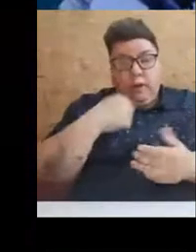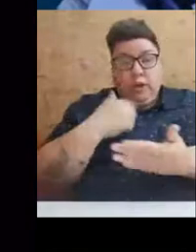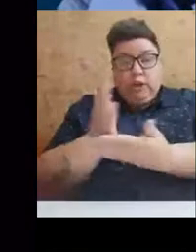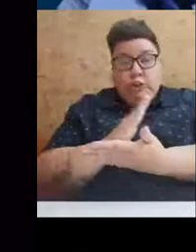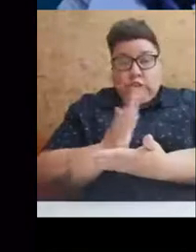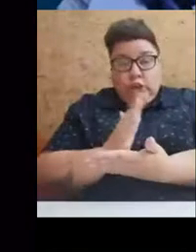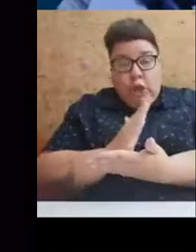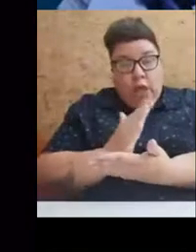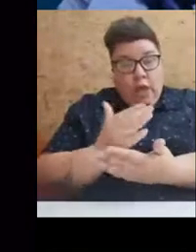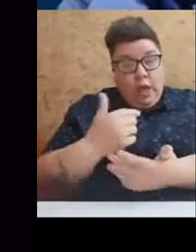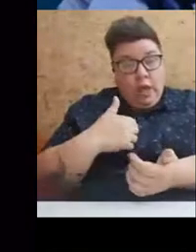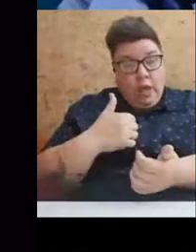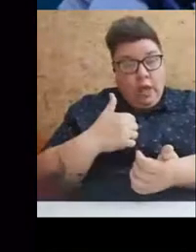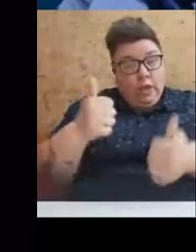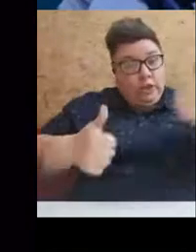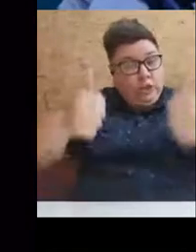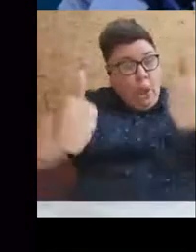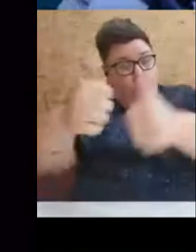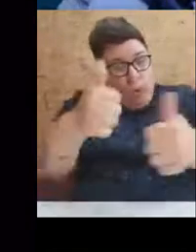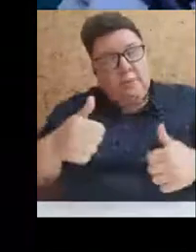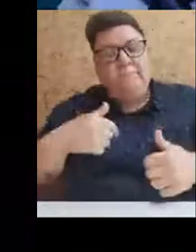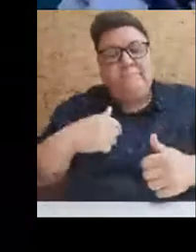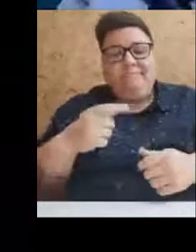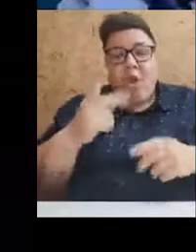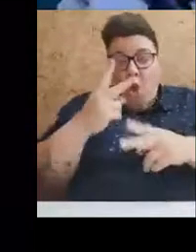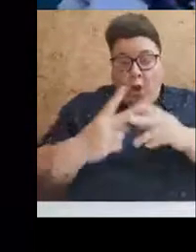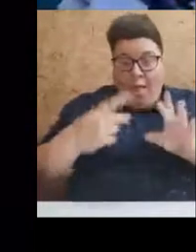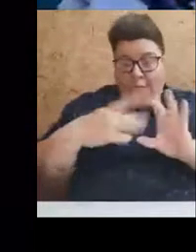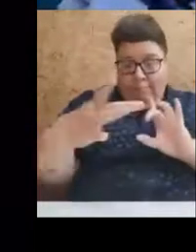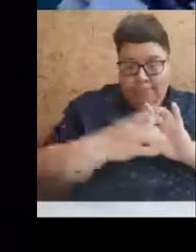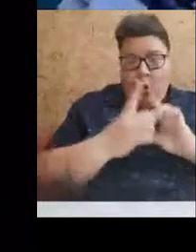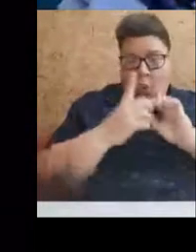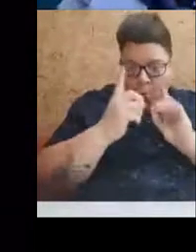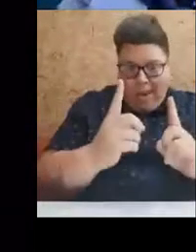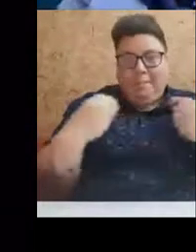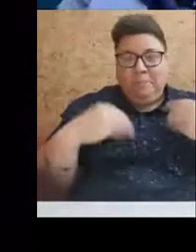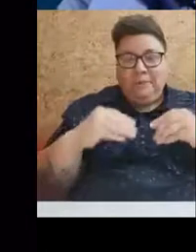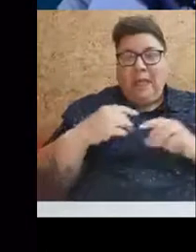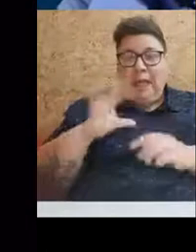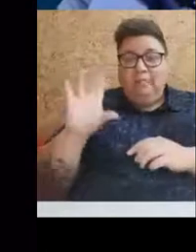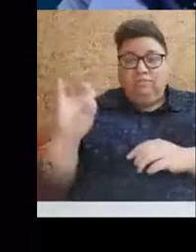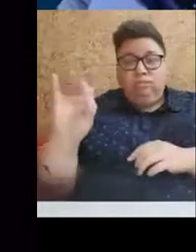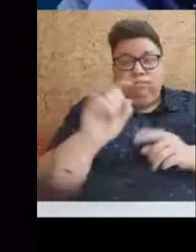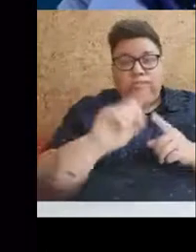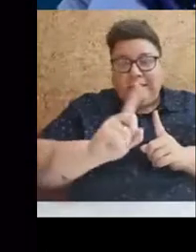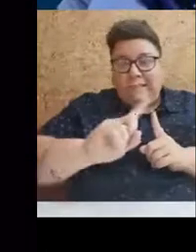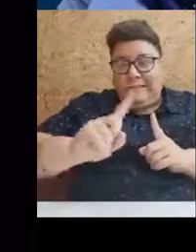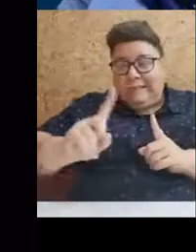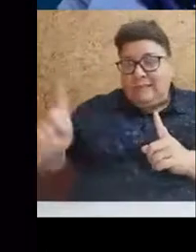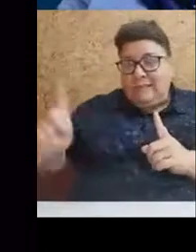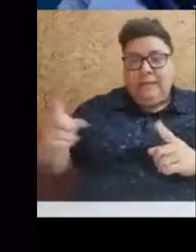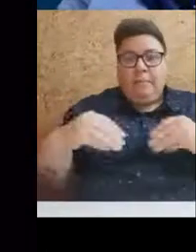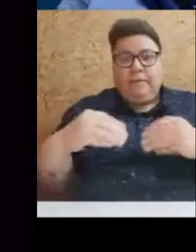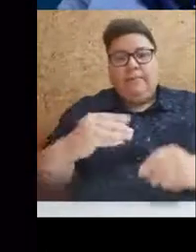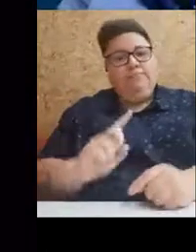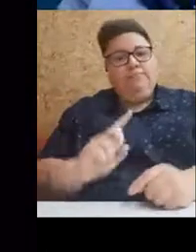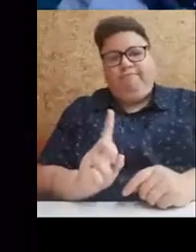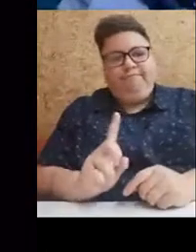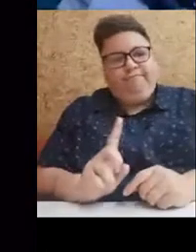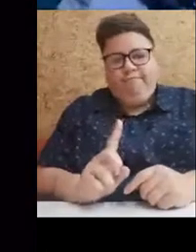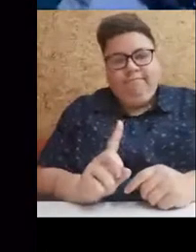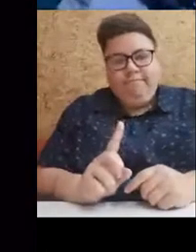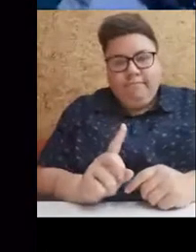this specific entity. In other words, I always say to the people, you may not have a finger in any other pie, the shareholders. So